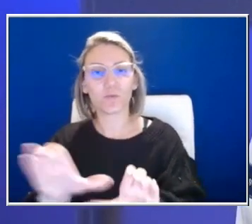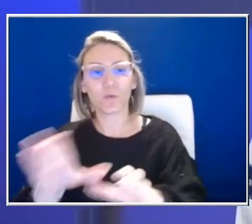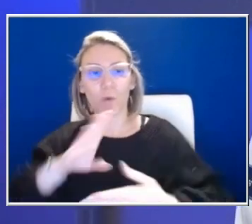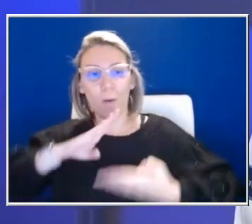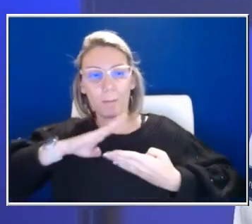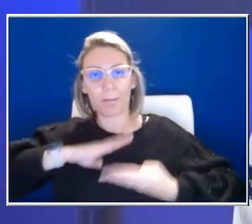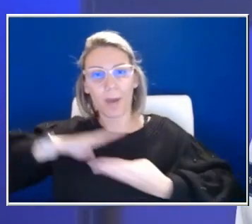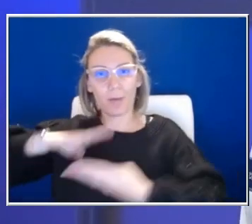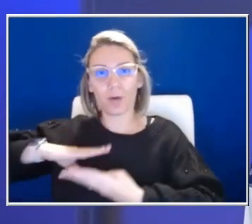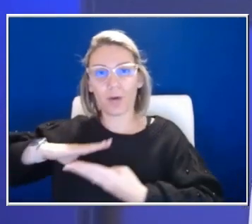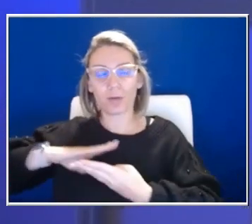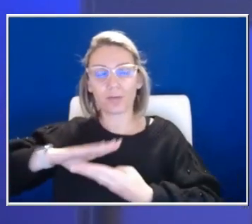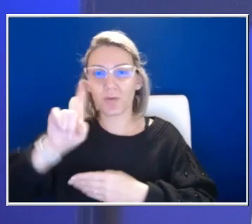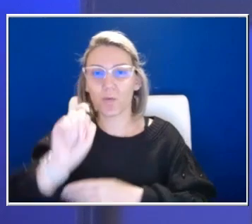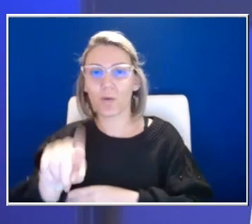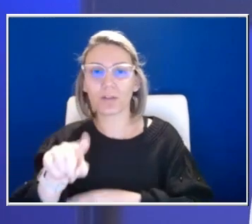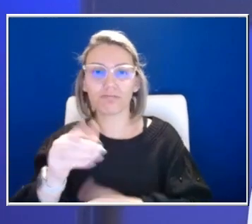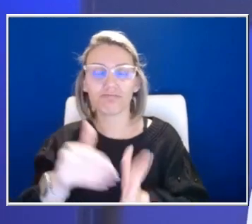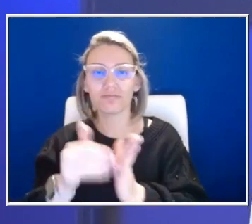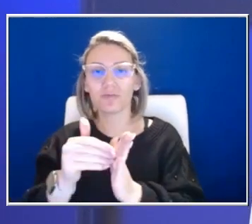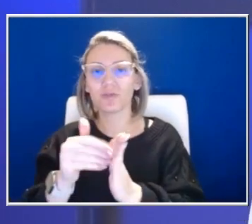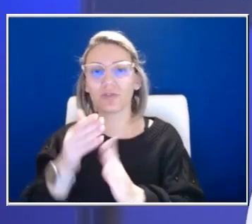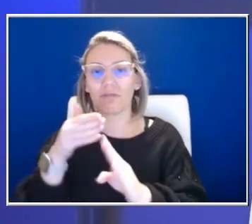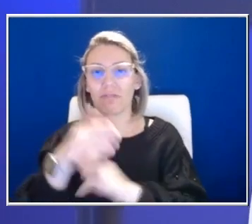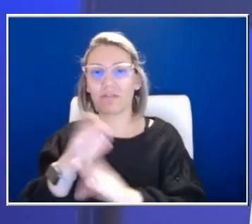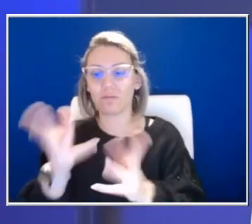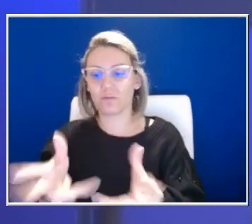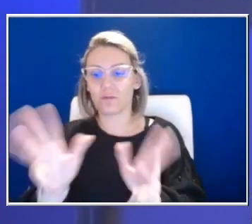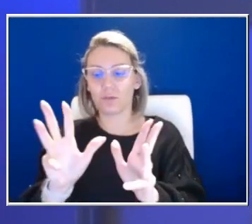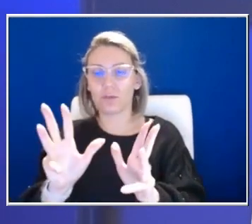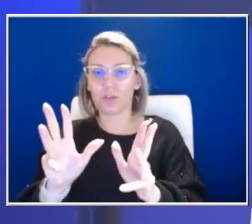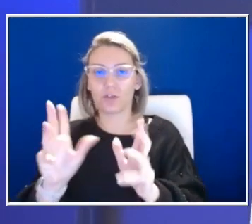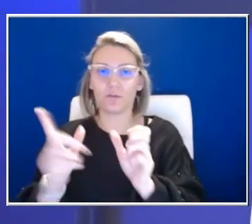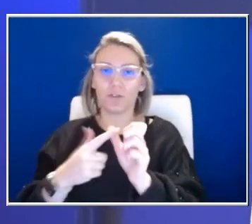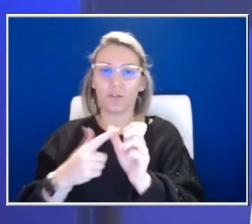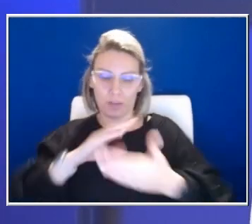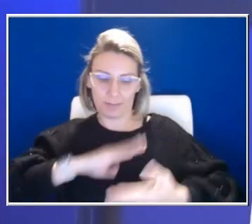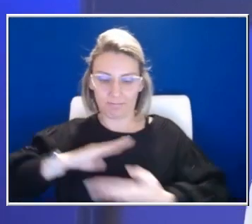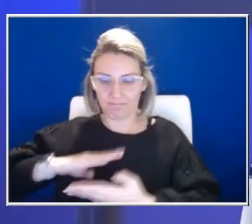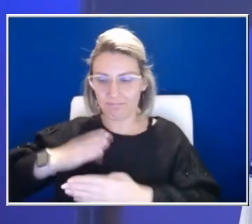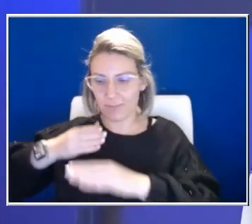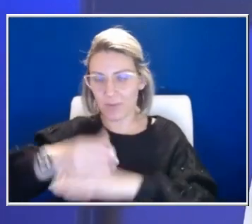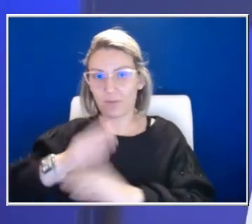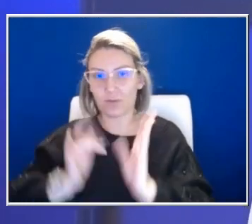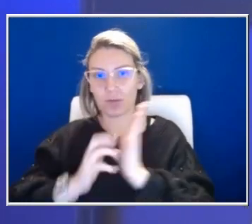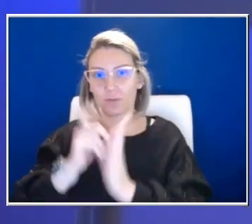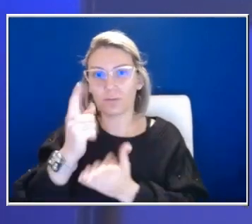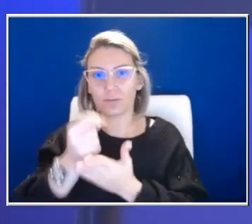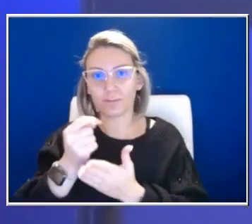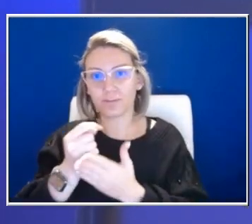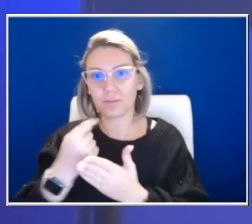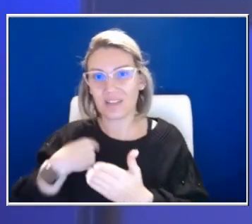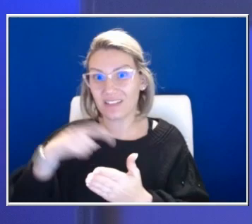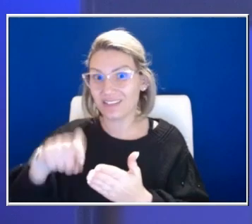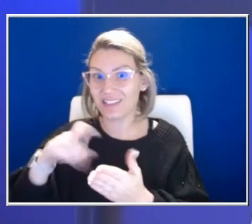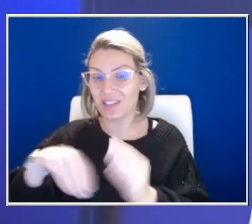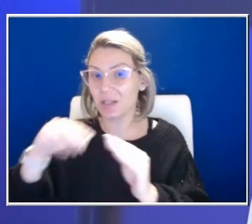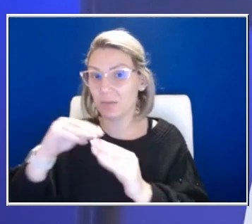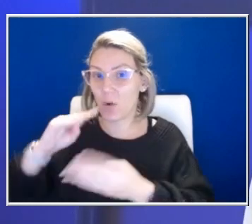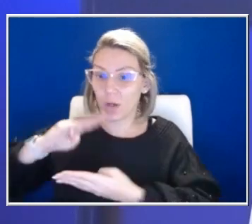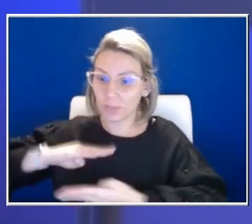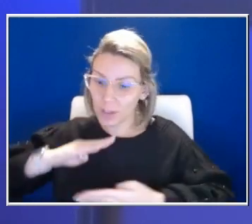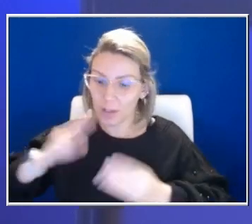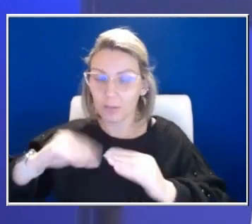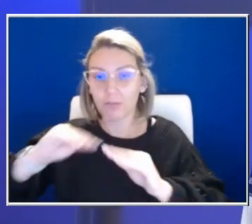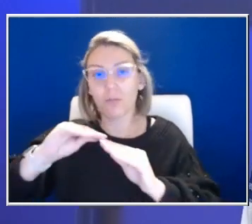lot, is after you have that first mammogram after your cancer treatment, do I need more mammograms? Do I need them more frequent? Do I